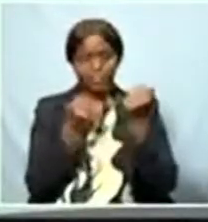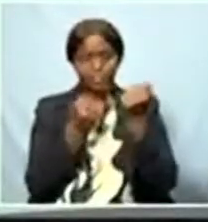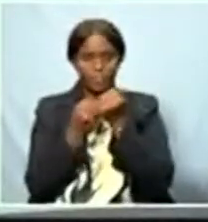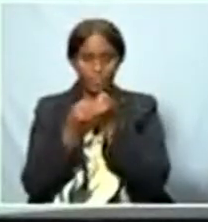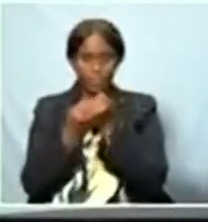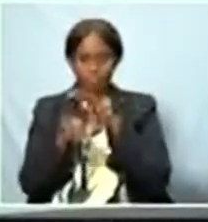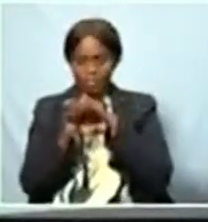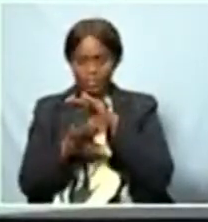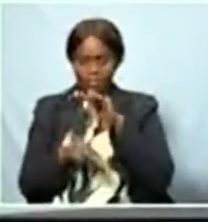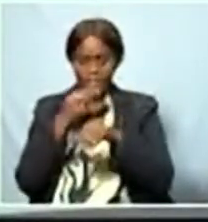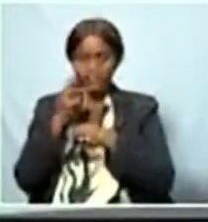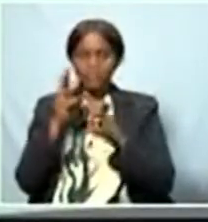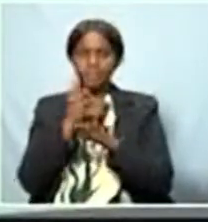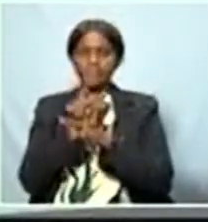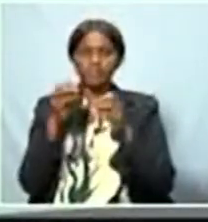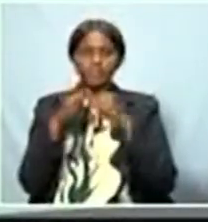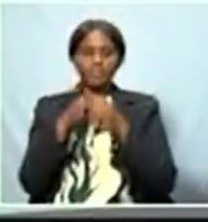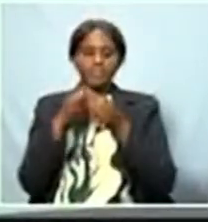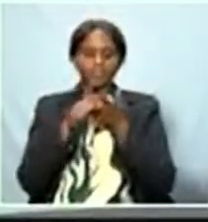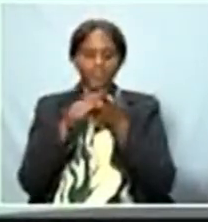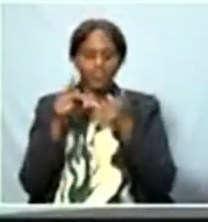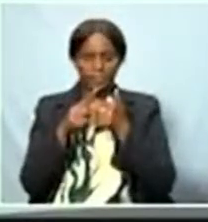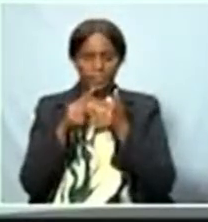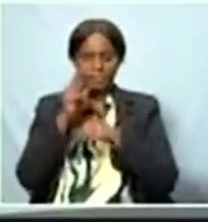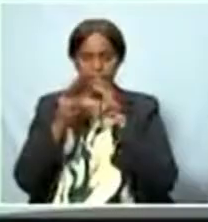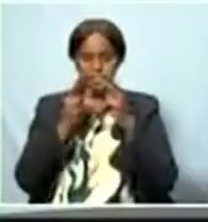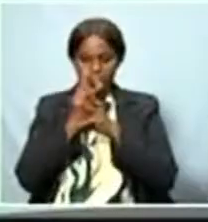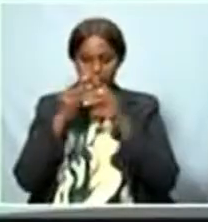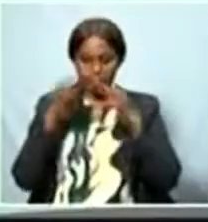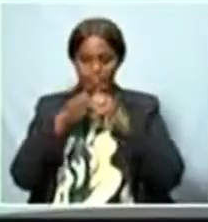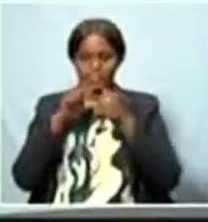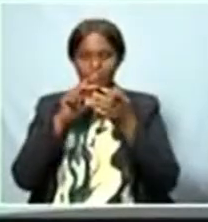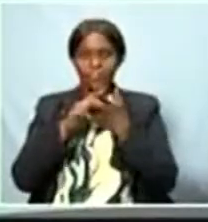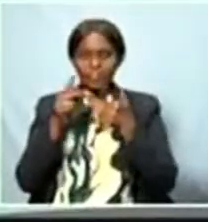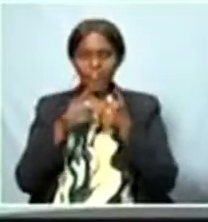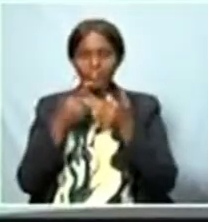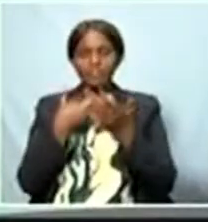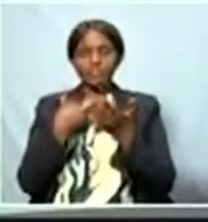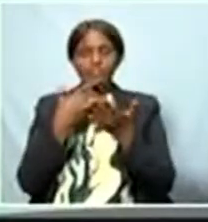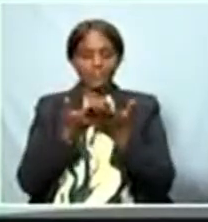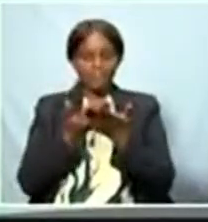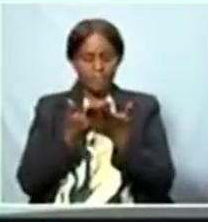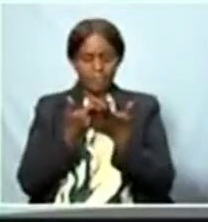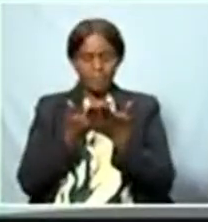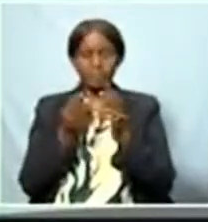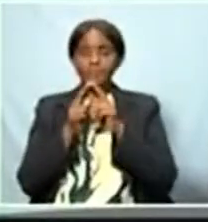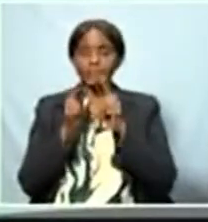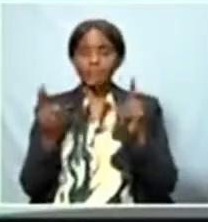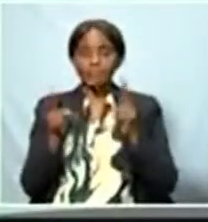Bank program. The World Bank program. So